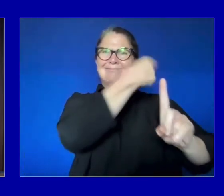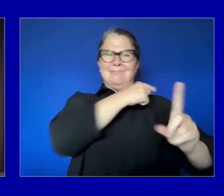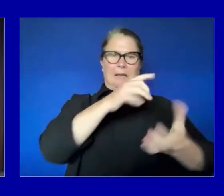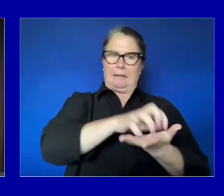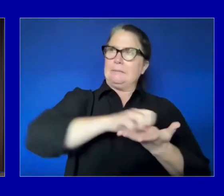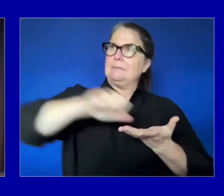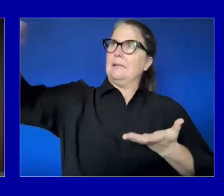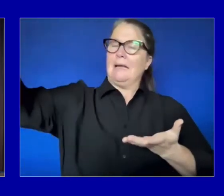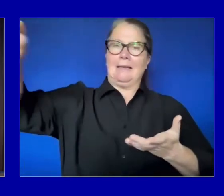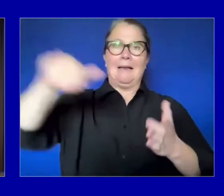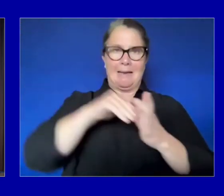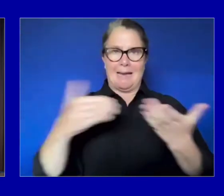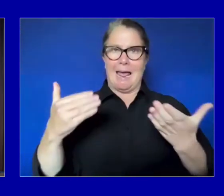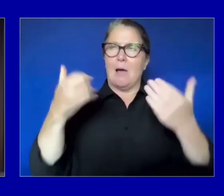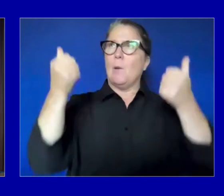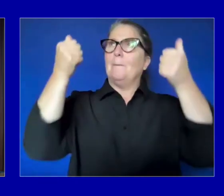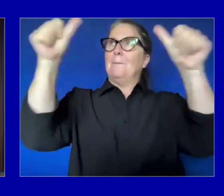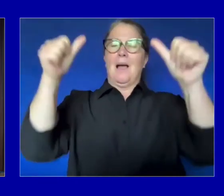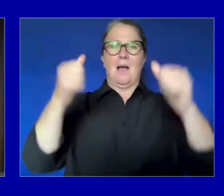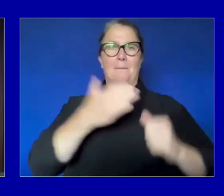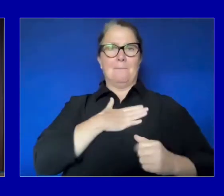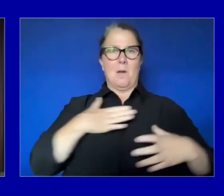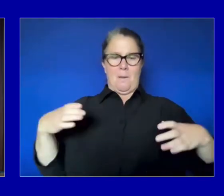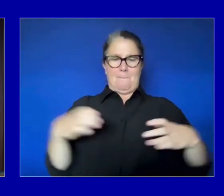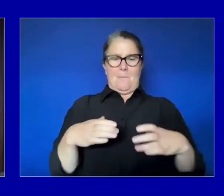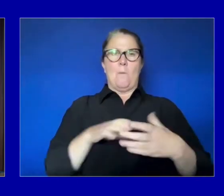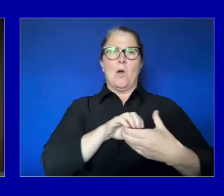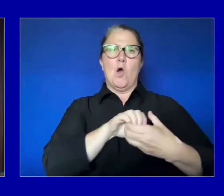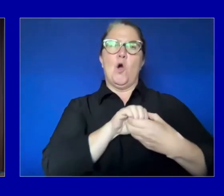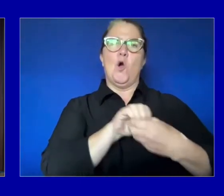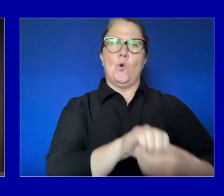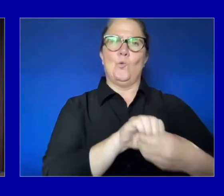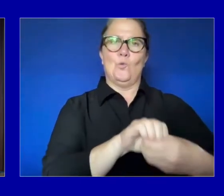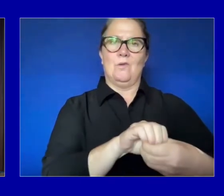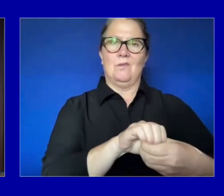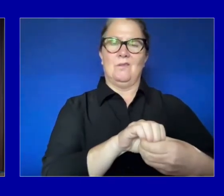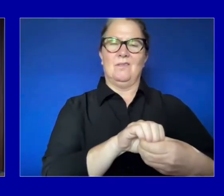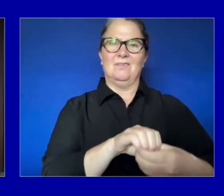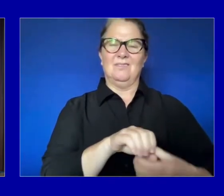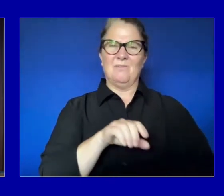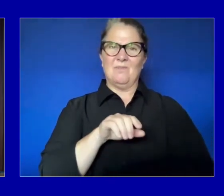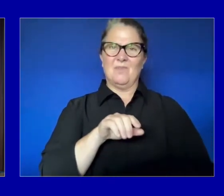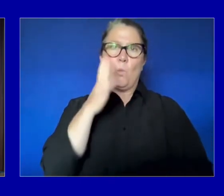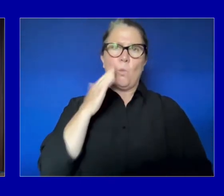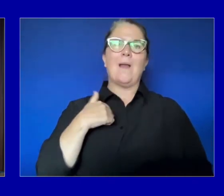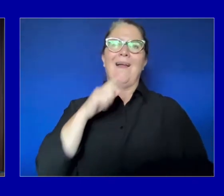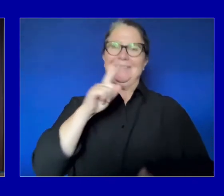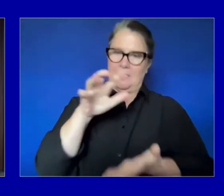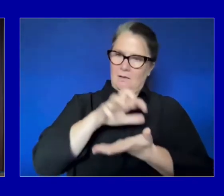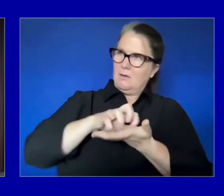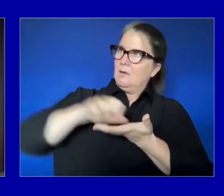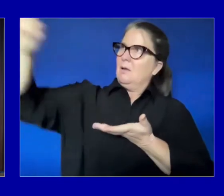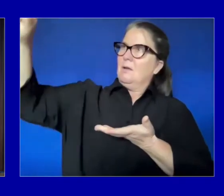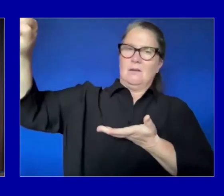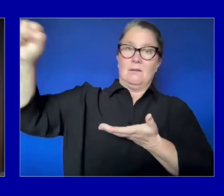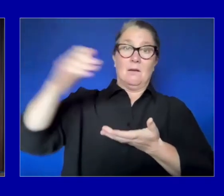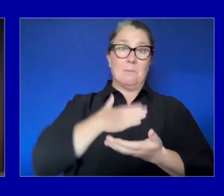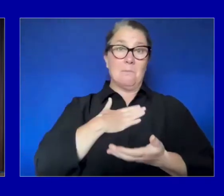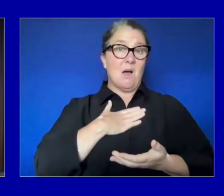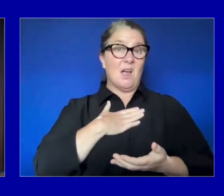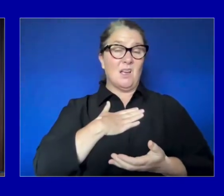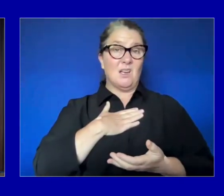And, you know, and I, I mean taken away from us. And that's the pain that my nan and my grandmother, they never got to experience anything what